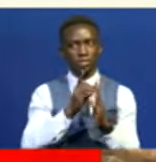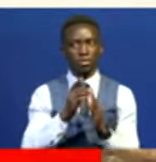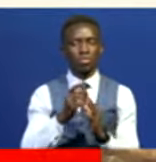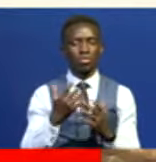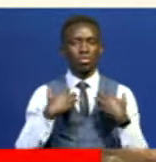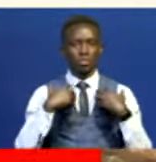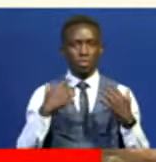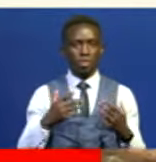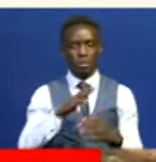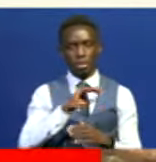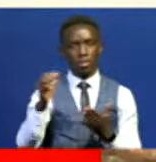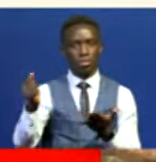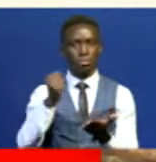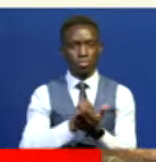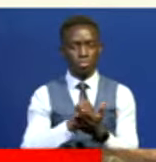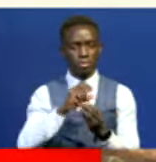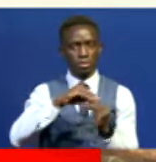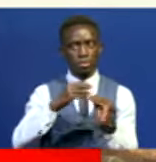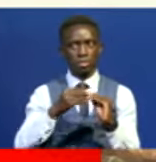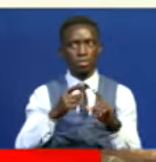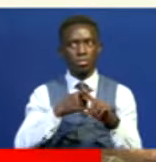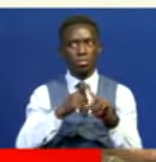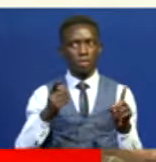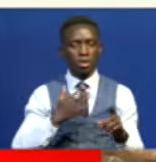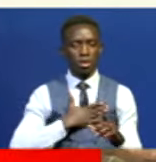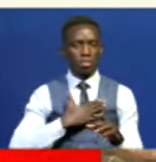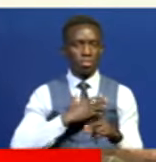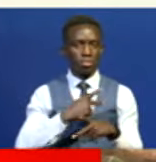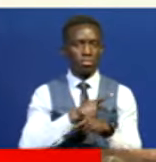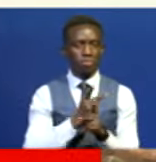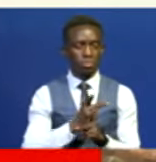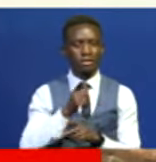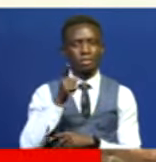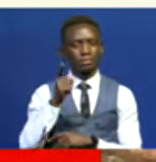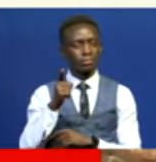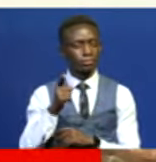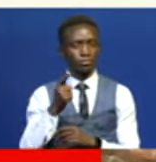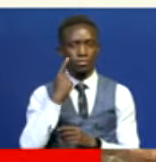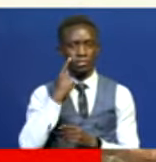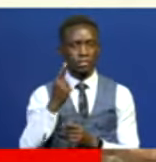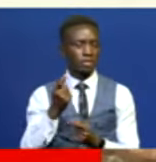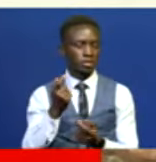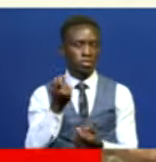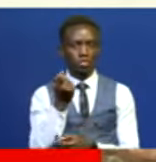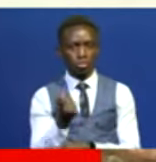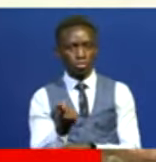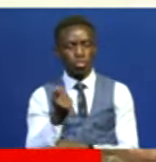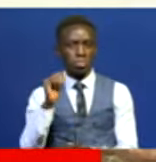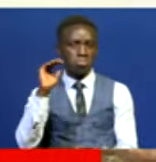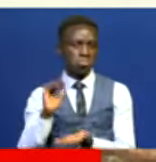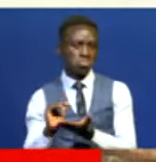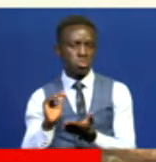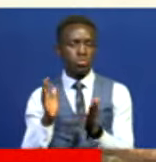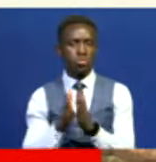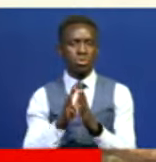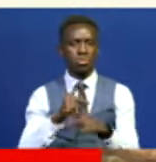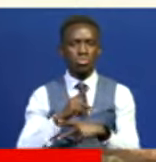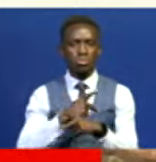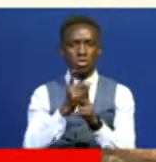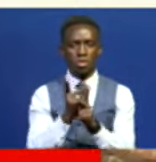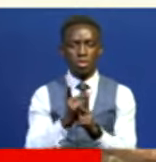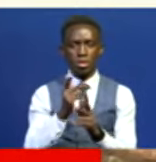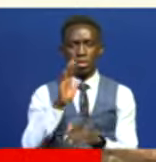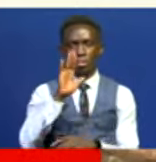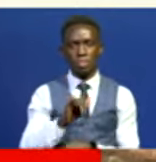employment creation. However, our production is chronically at deficit, with productivity plagued by